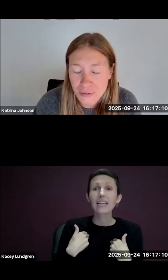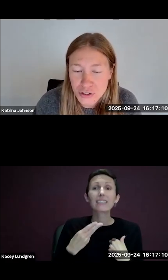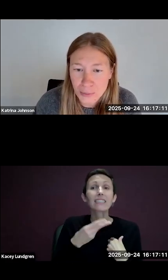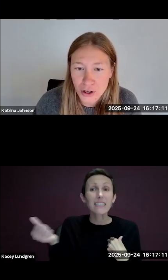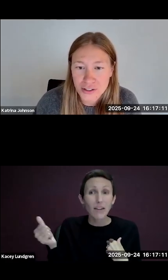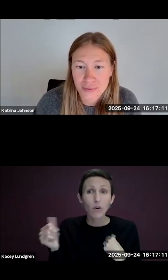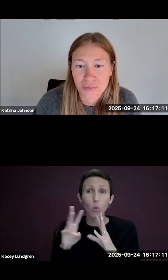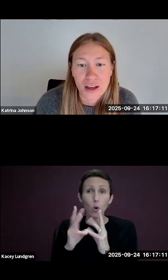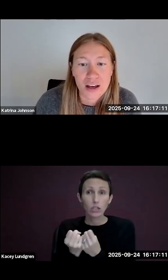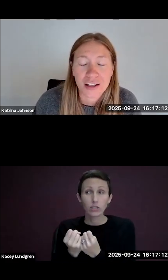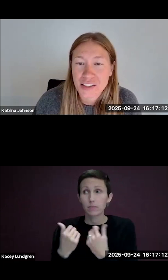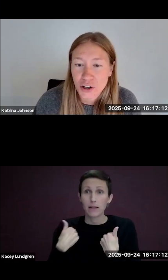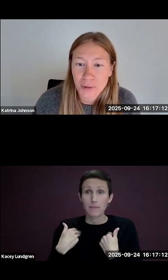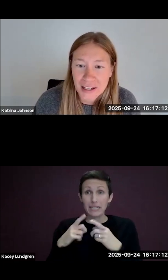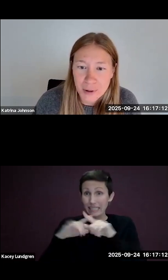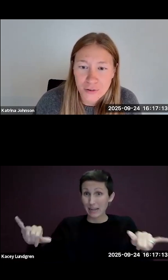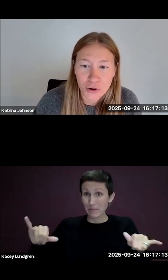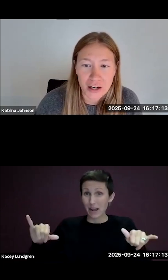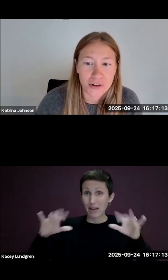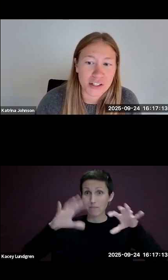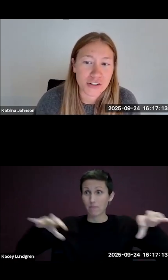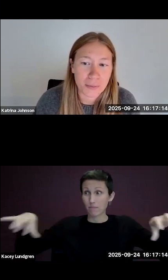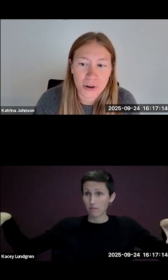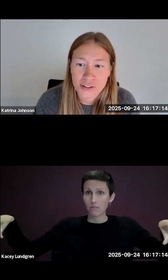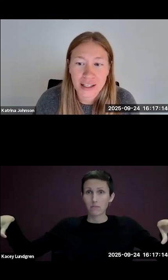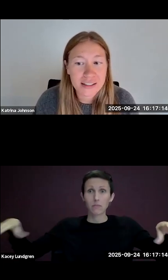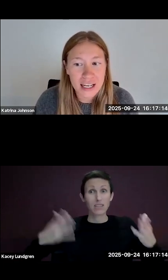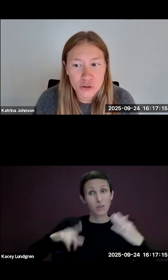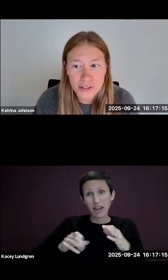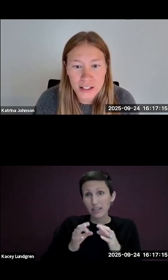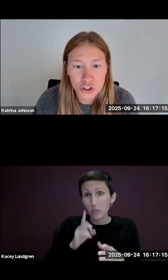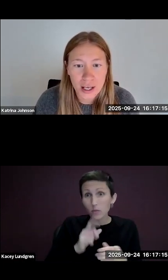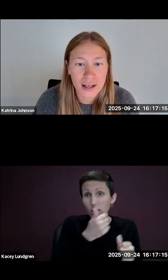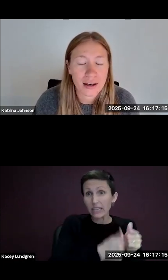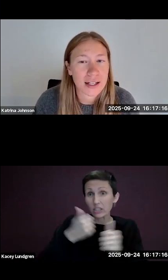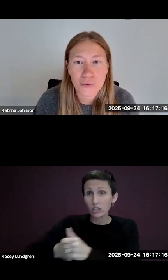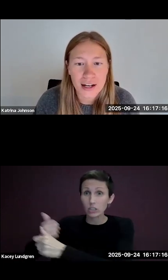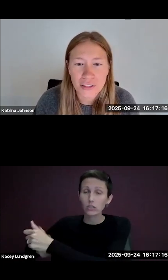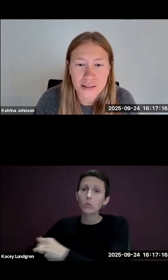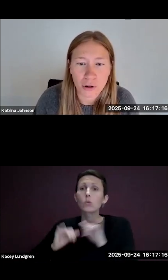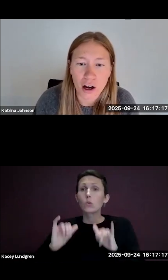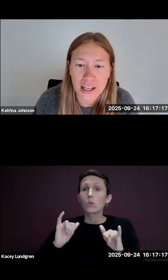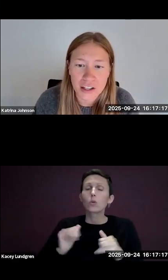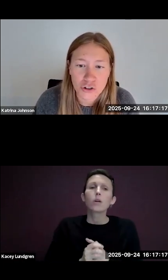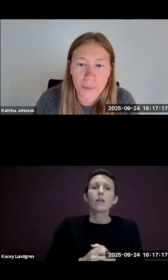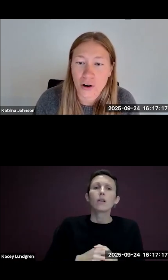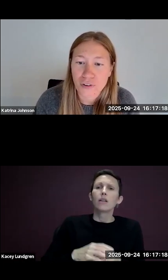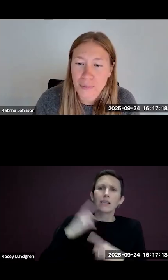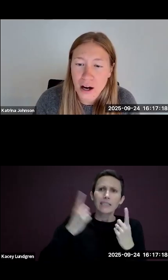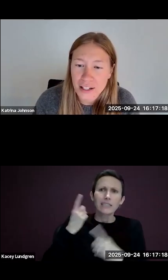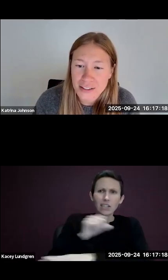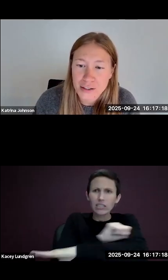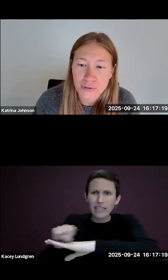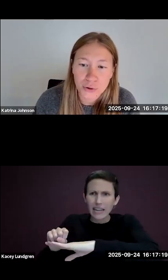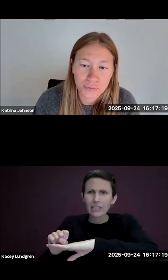several teams of interpreters. Consider placement for in-person interpreters like stage positioning and if anything is blocking the interpreter